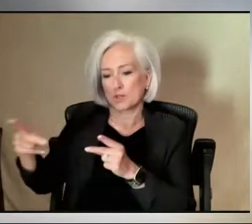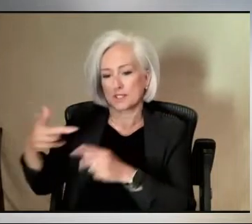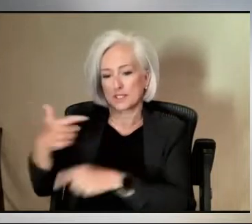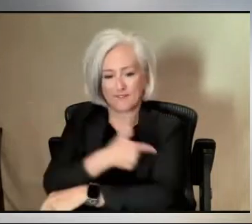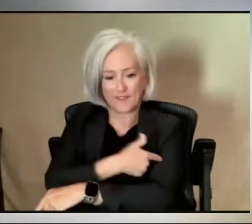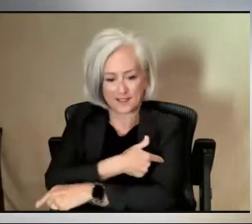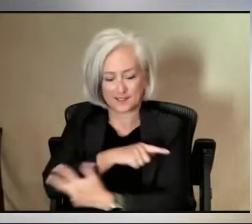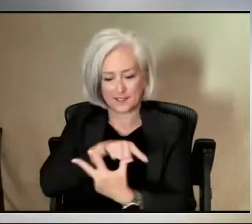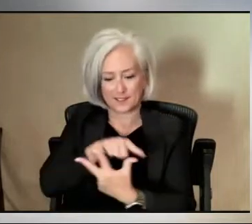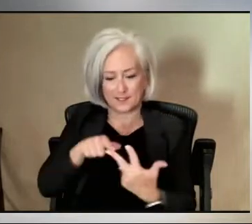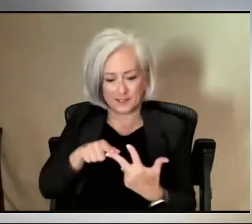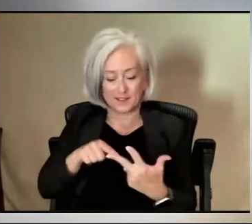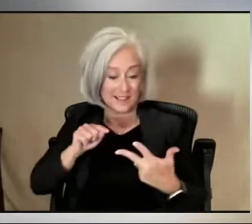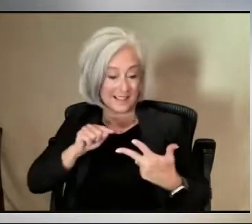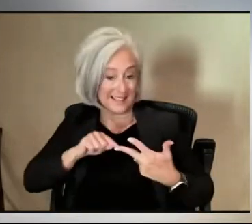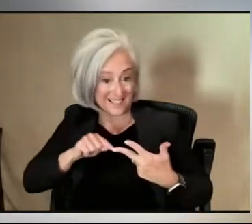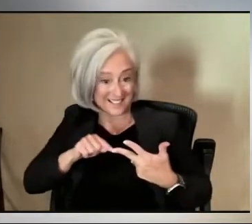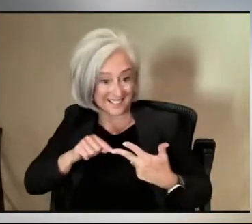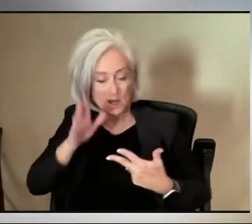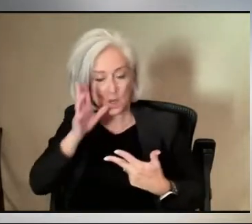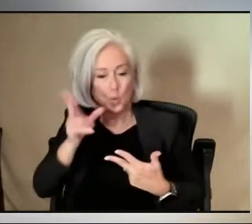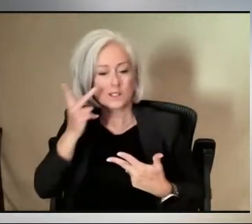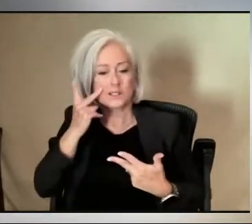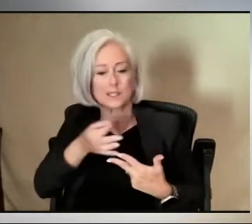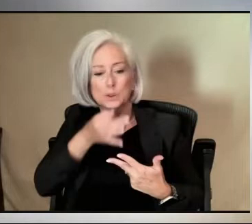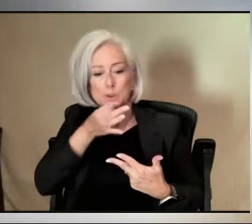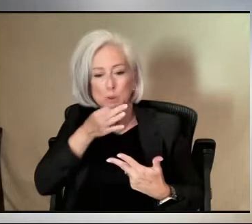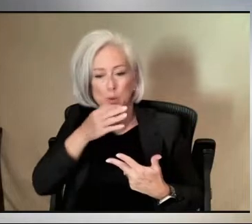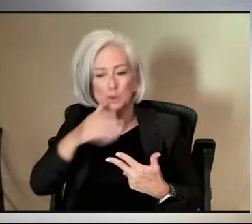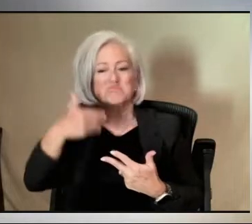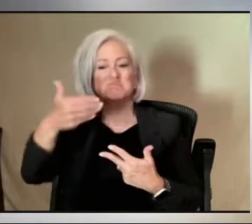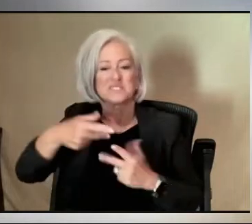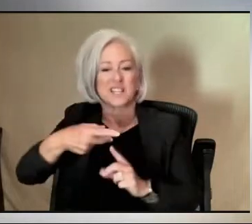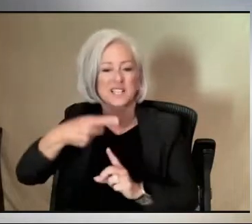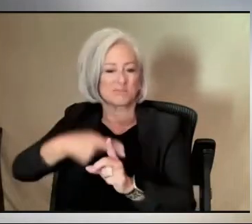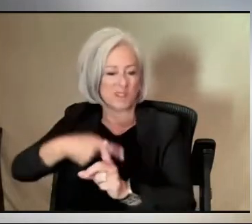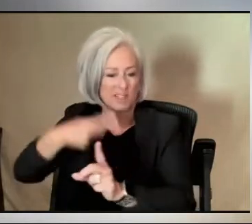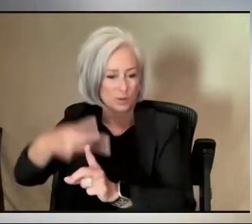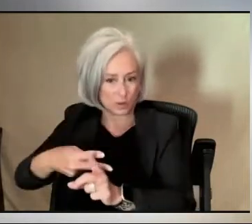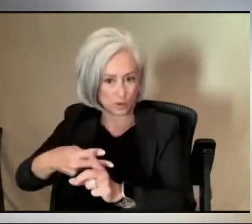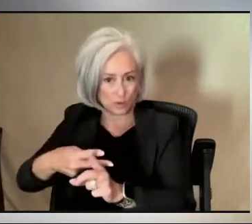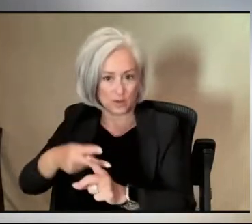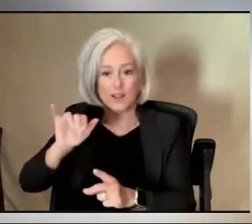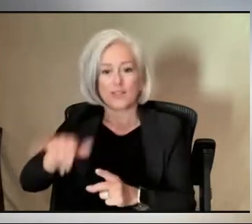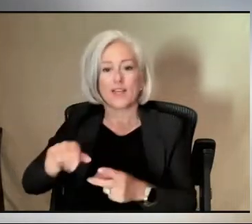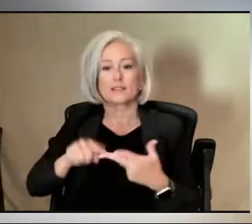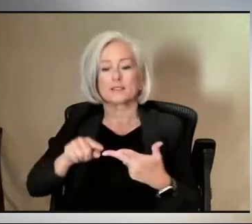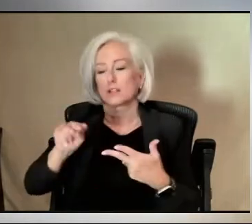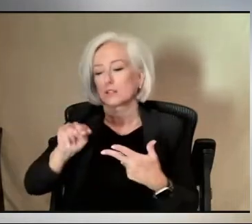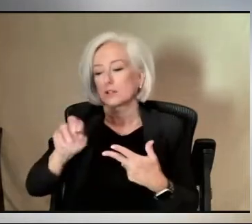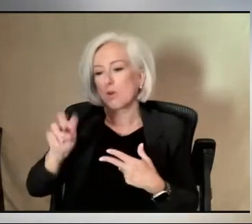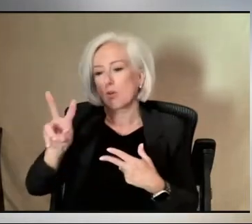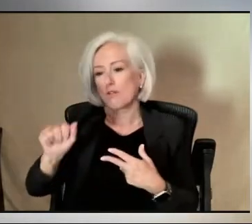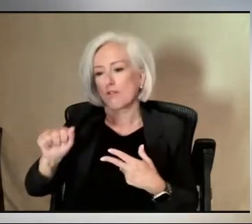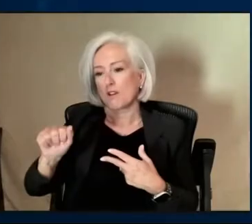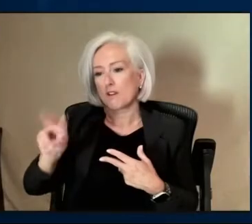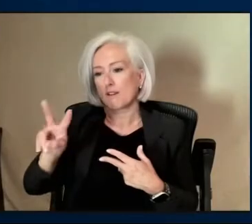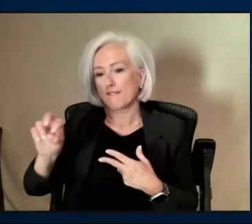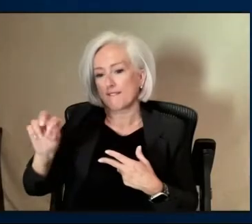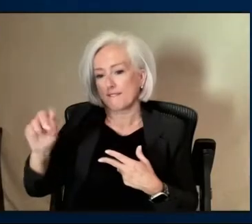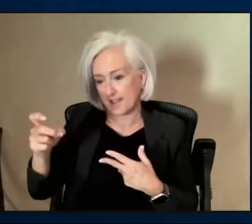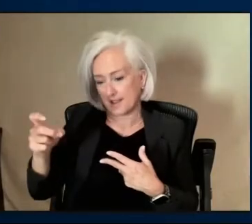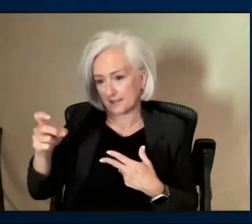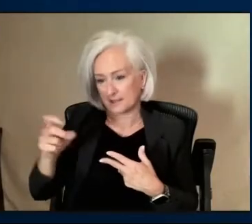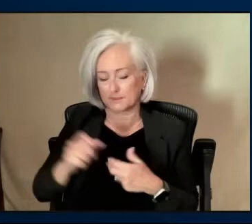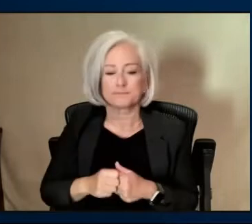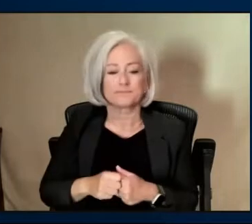the next month or two, and probably the exemplar for that will be the Novavax vaccine. That's